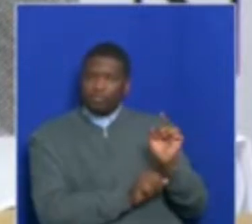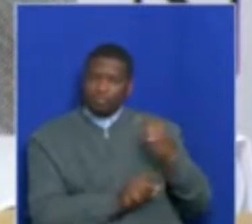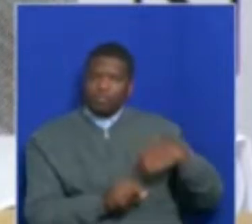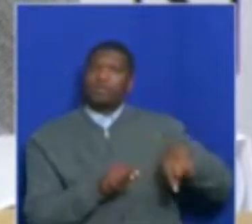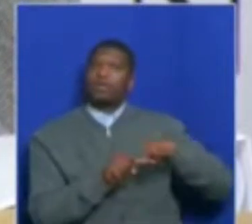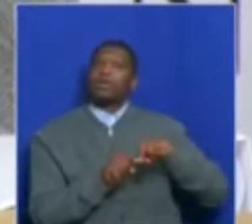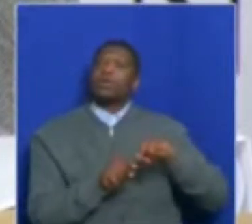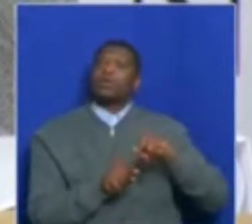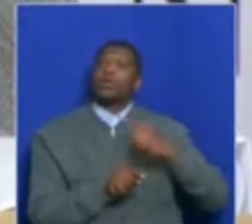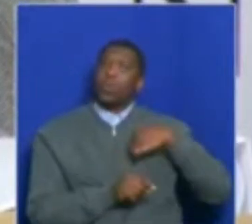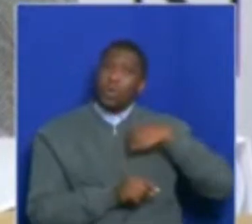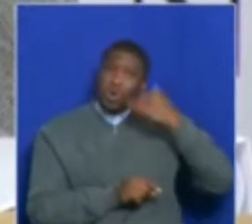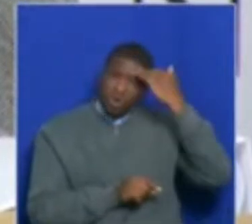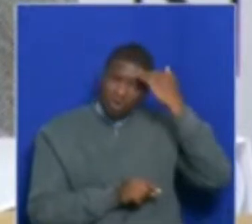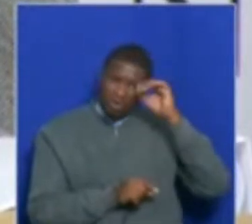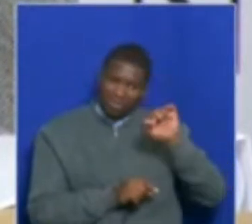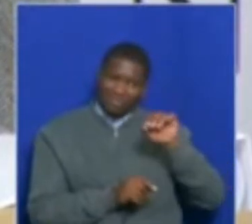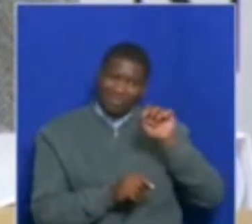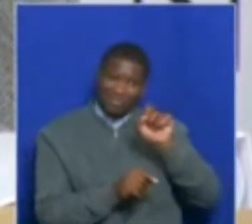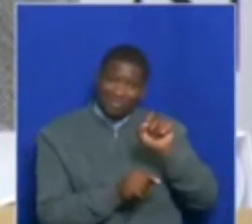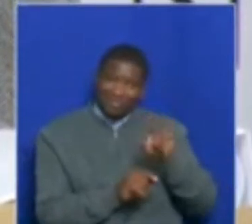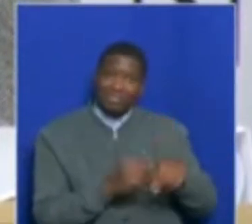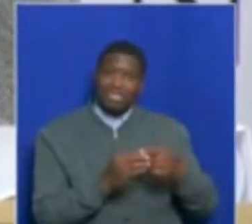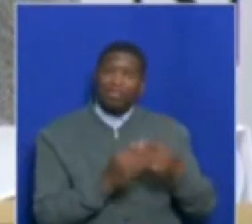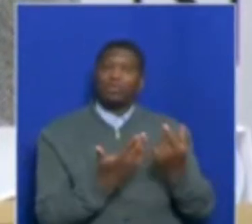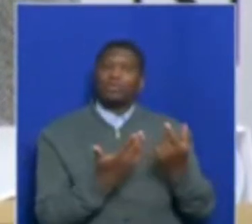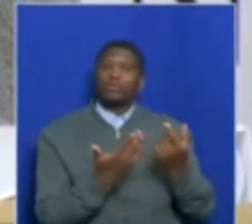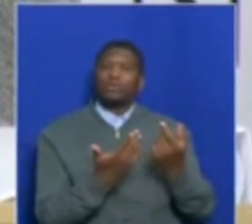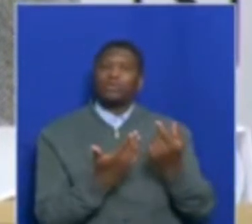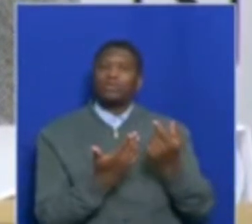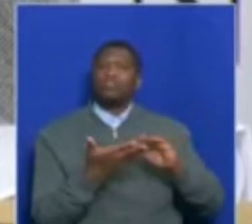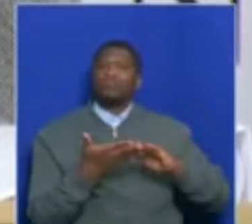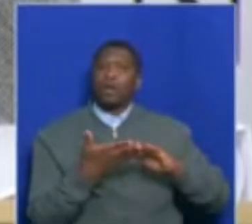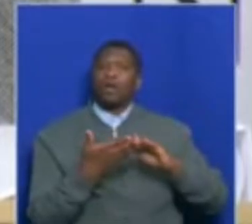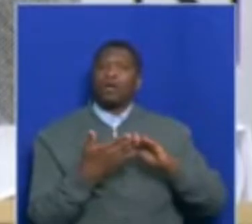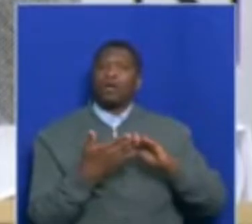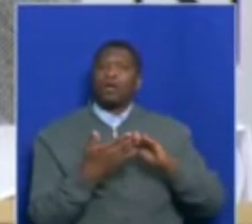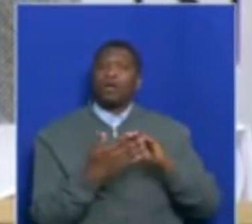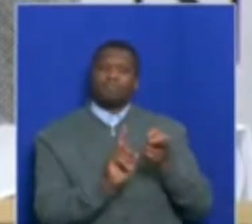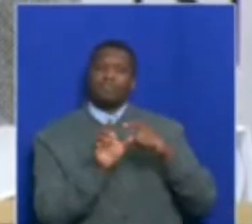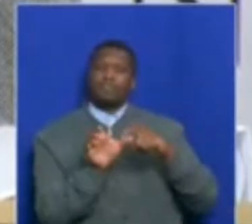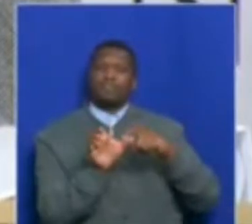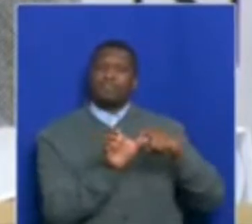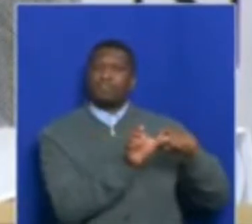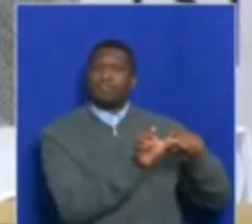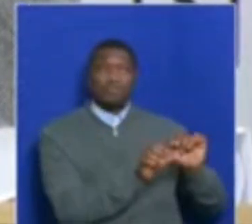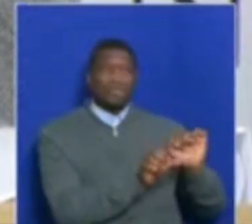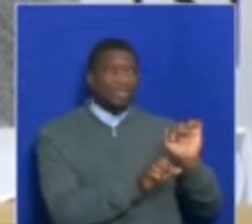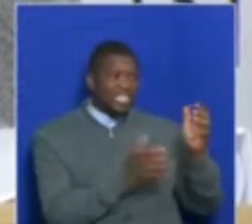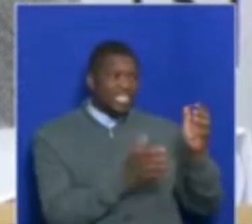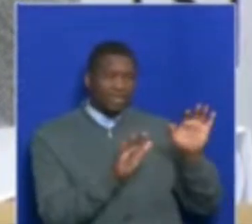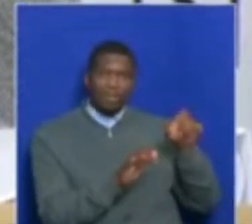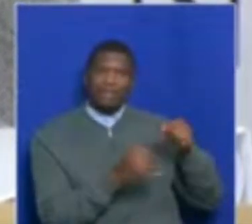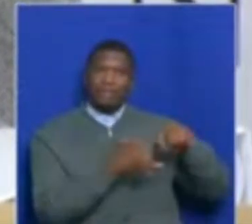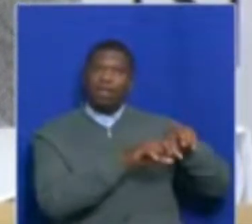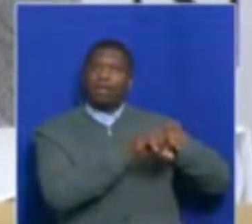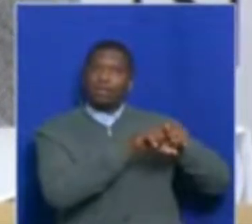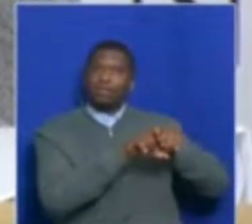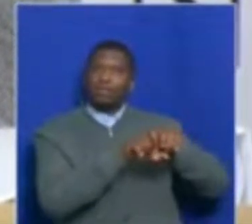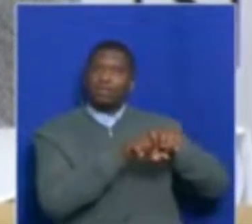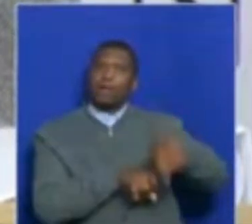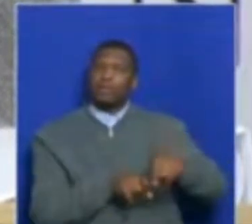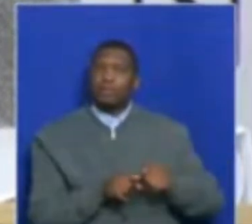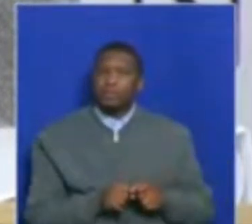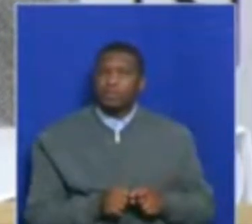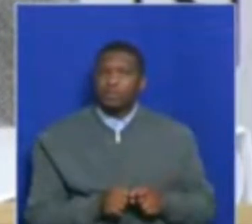industry, the tow truck industry. So his version have to be tested. What statement he